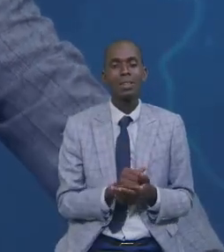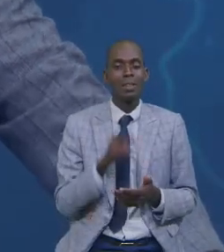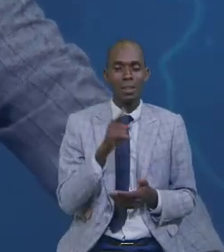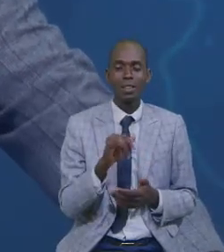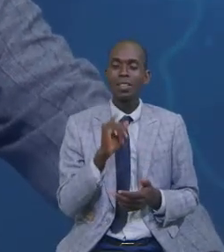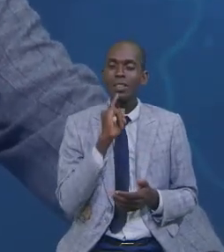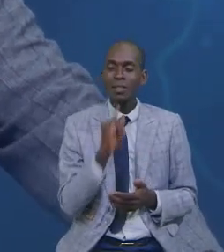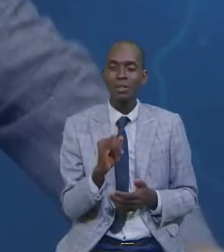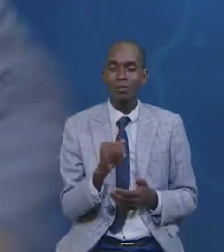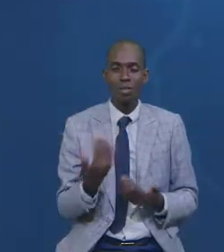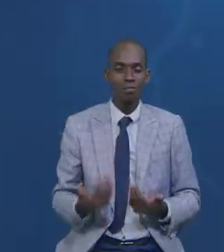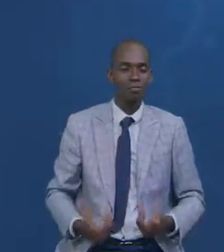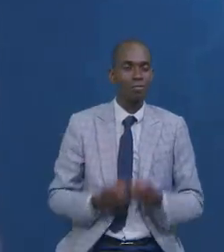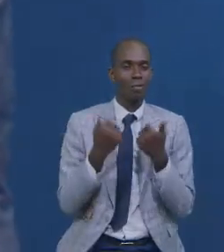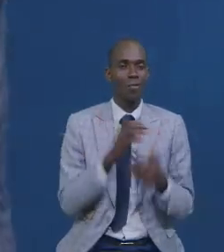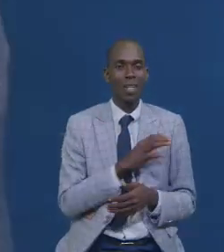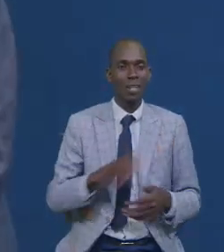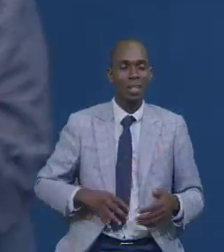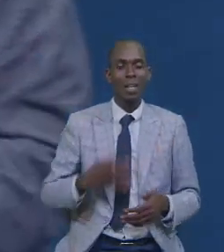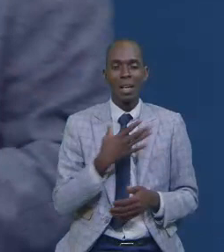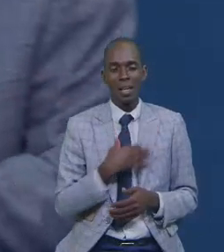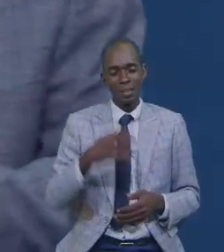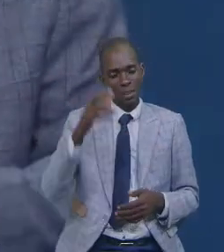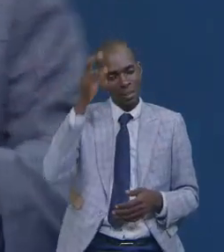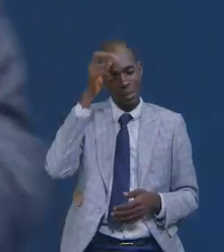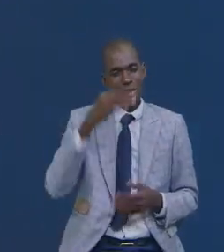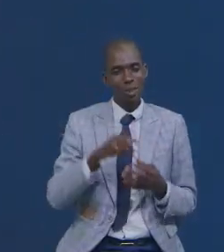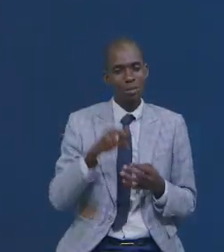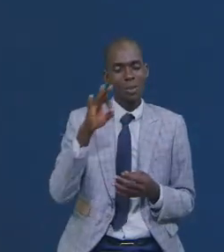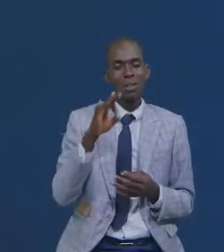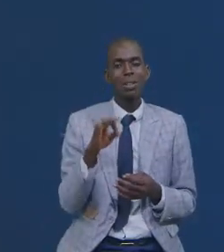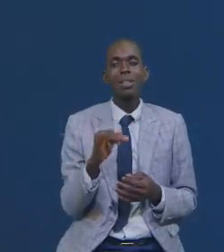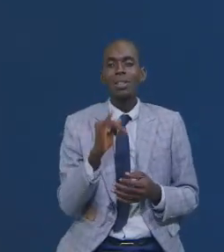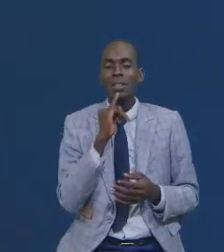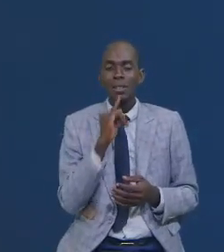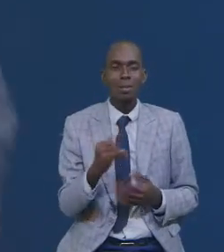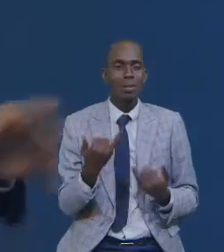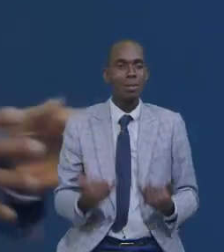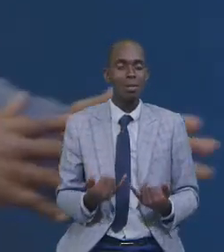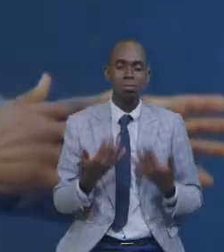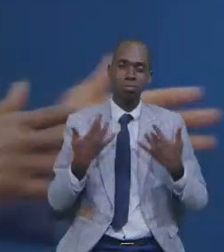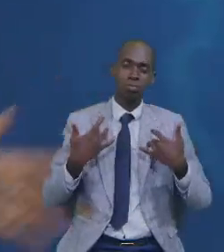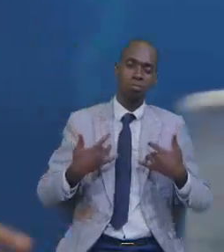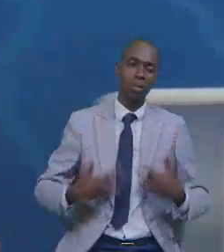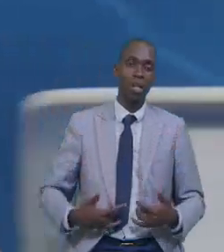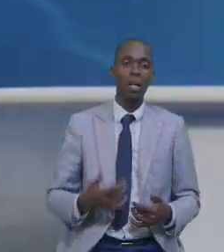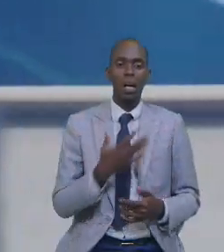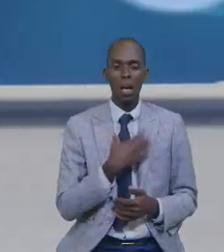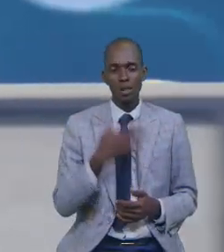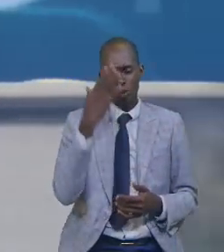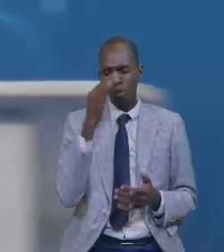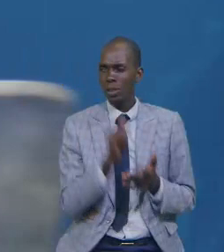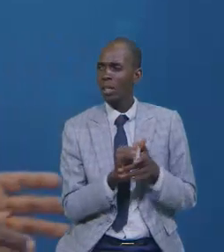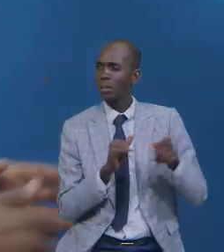he's unhappy. And this boy had been my habitation. This young man